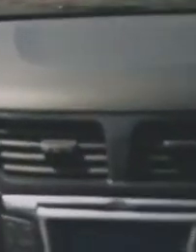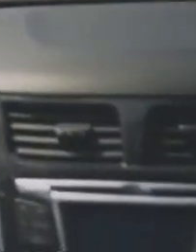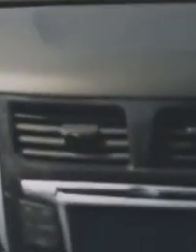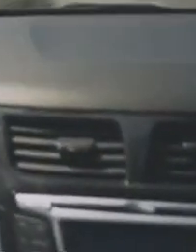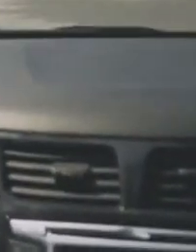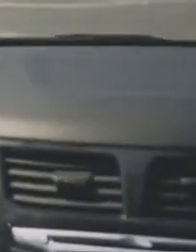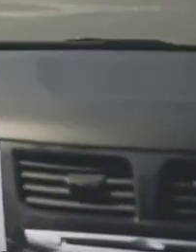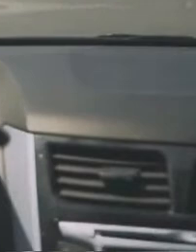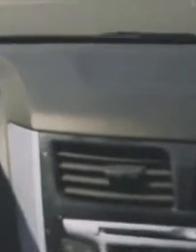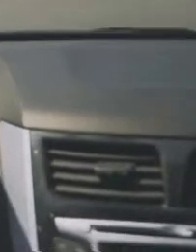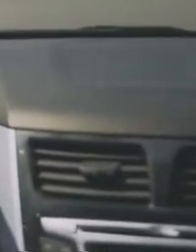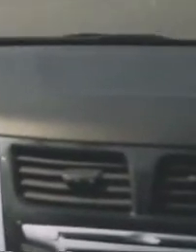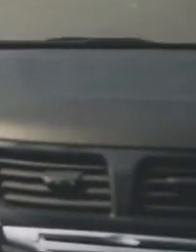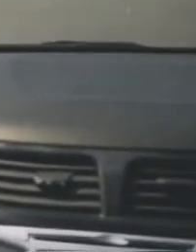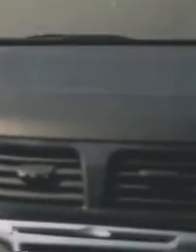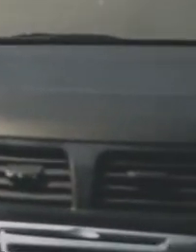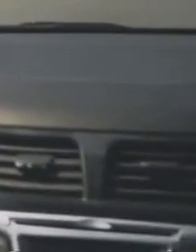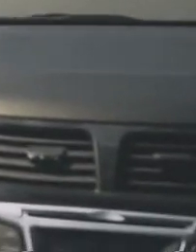um